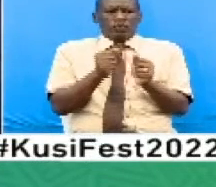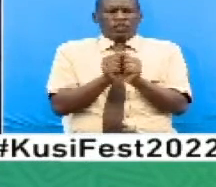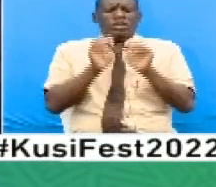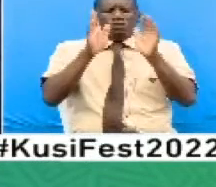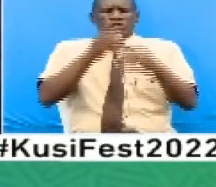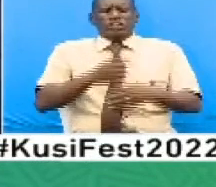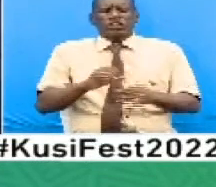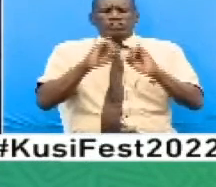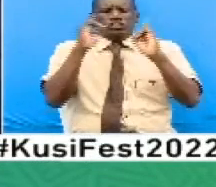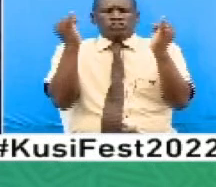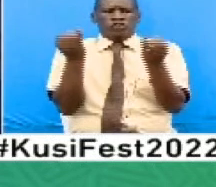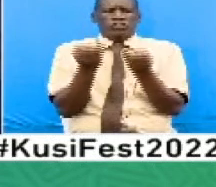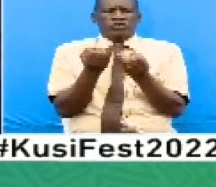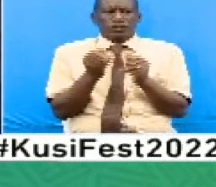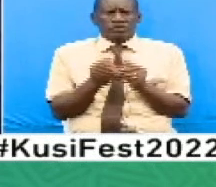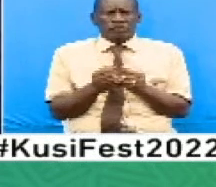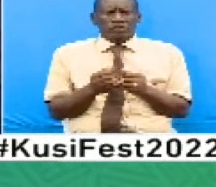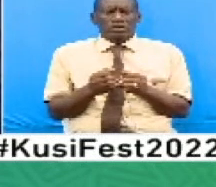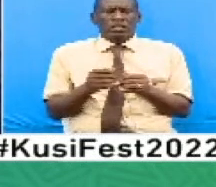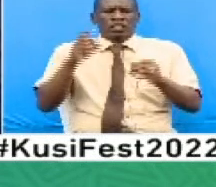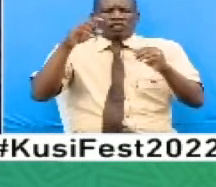institutions